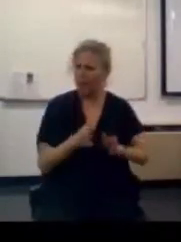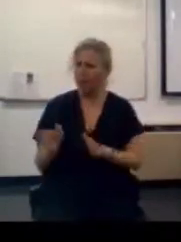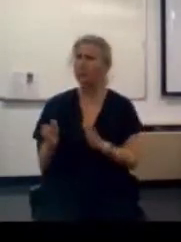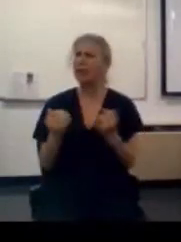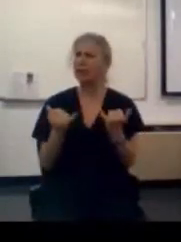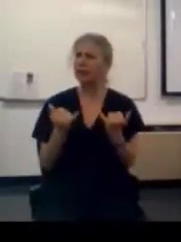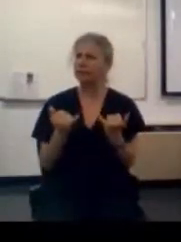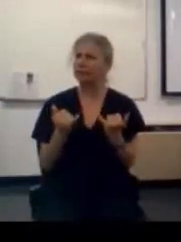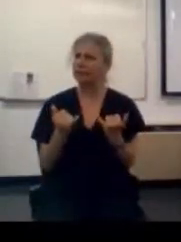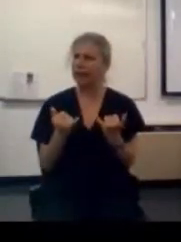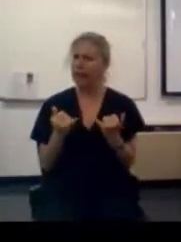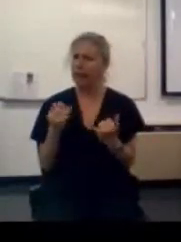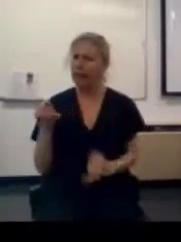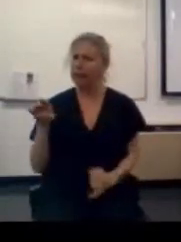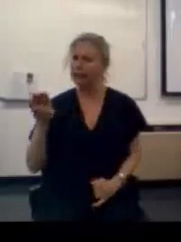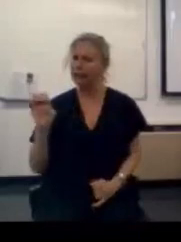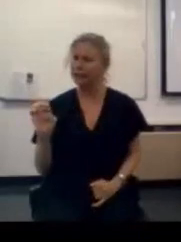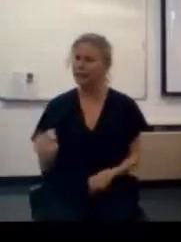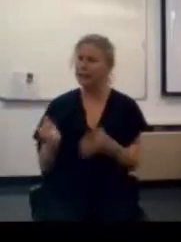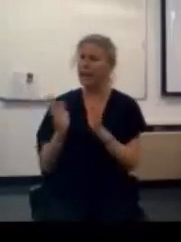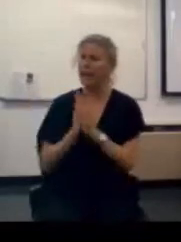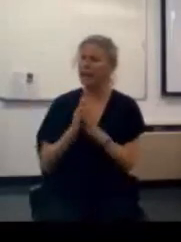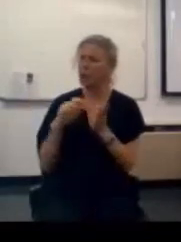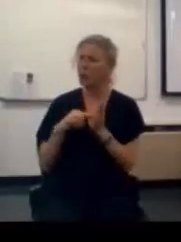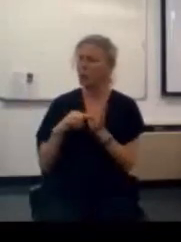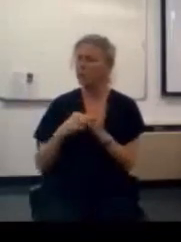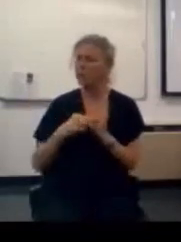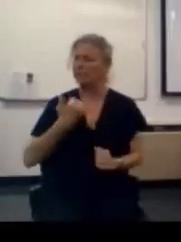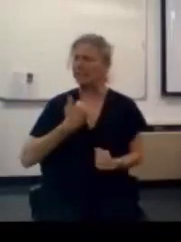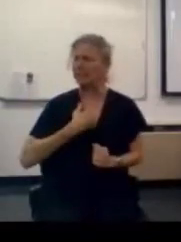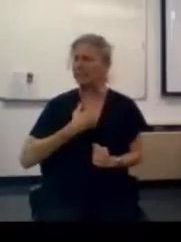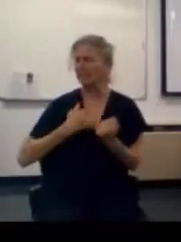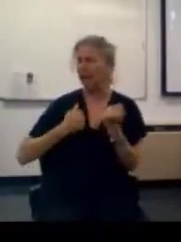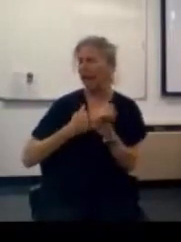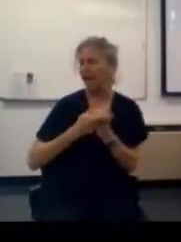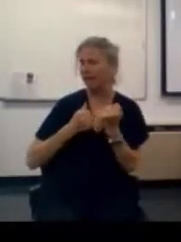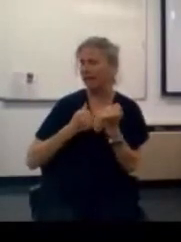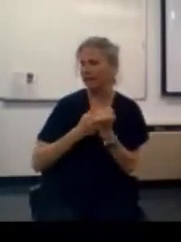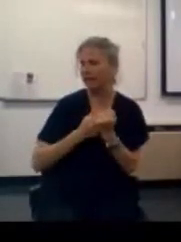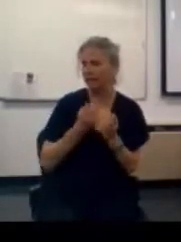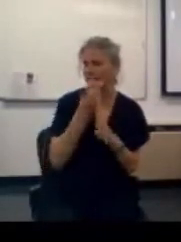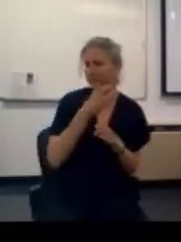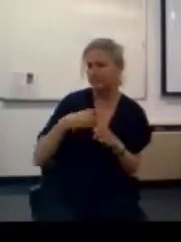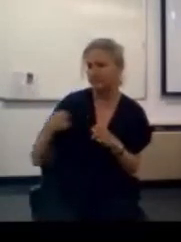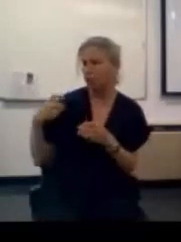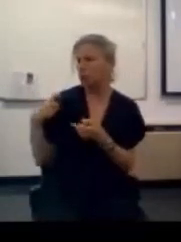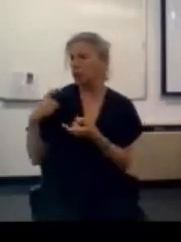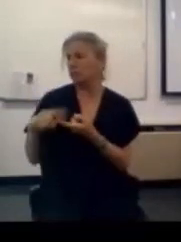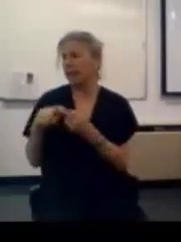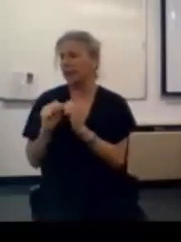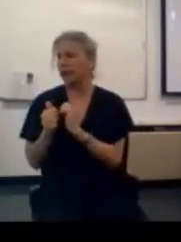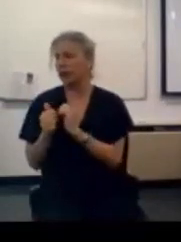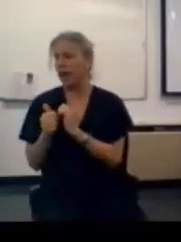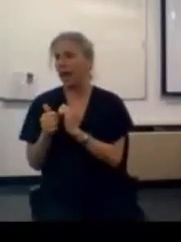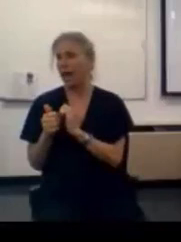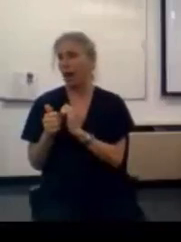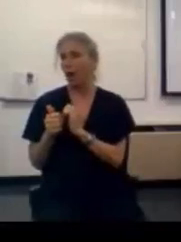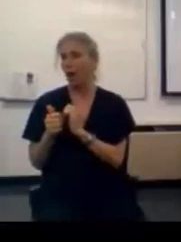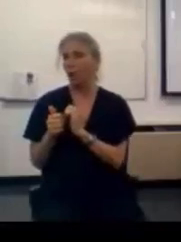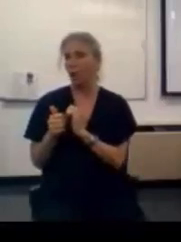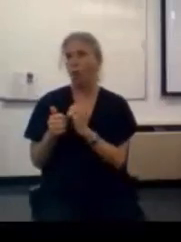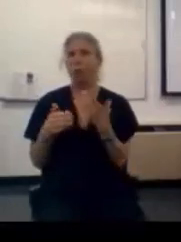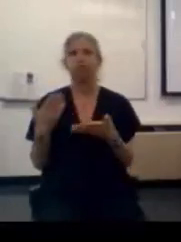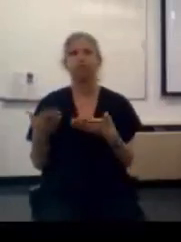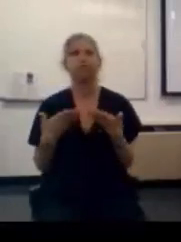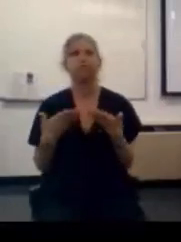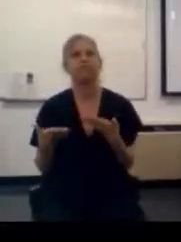When I was preparing with Debbie for this particular session, she asked, what does self-advocacy mean to me, and how do we translate over that to Spanish? And I